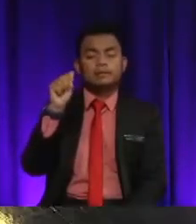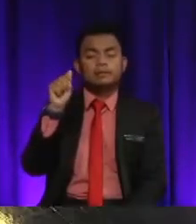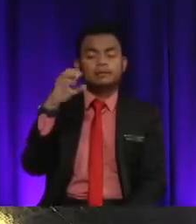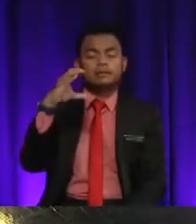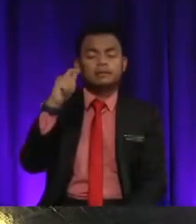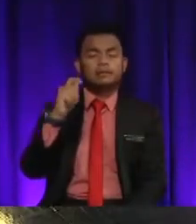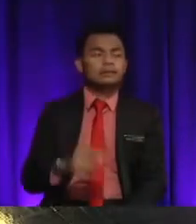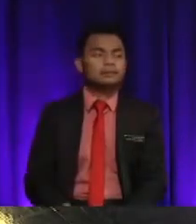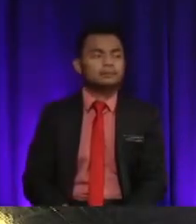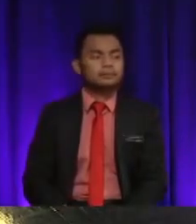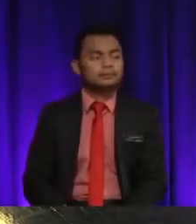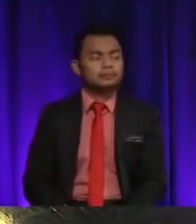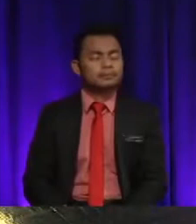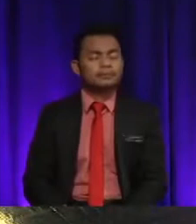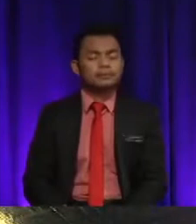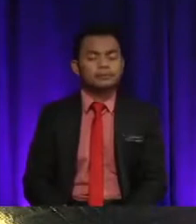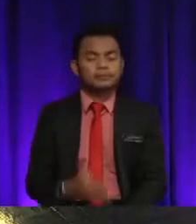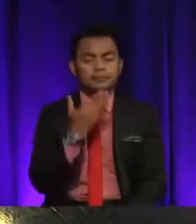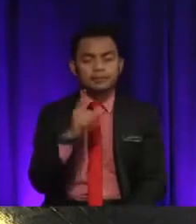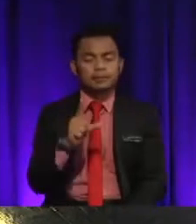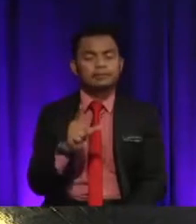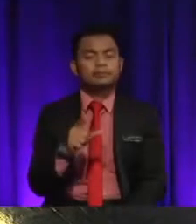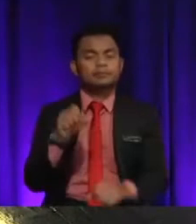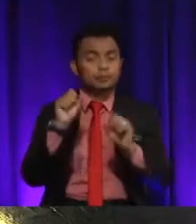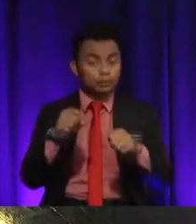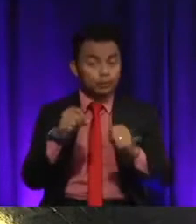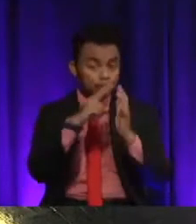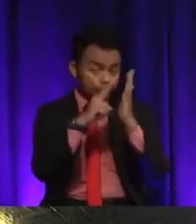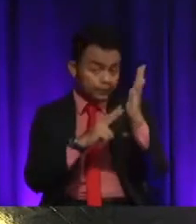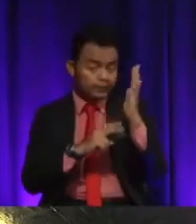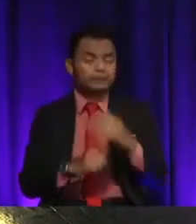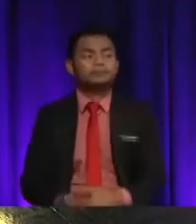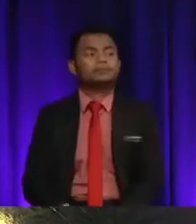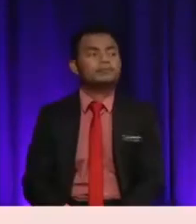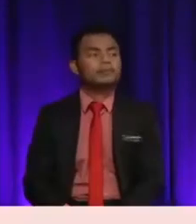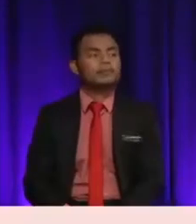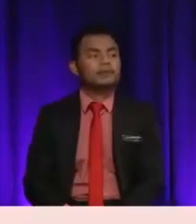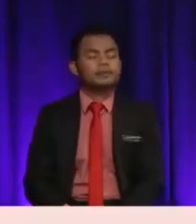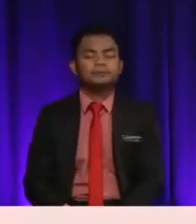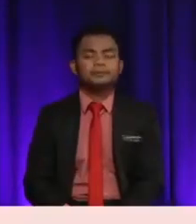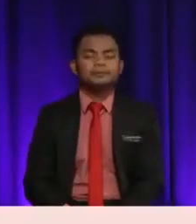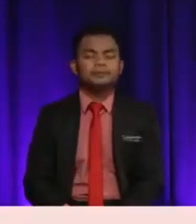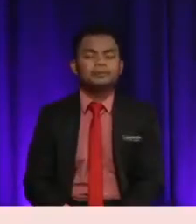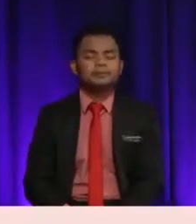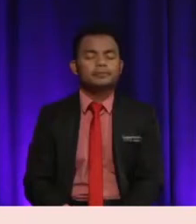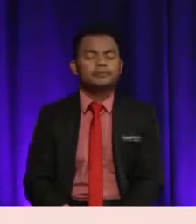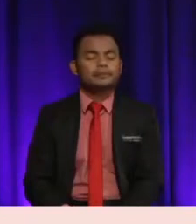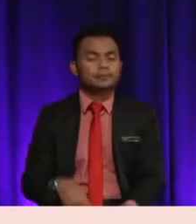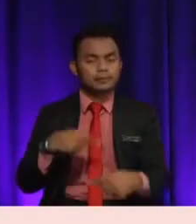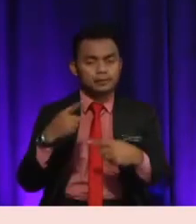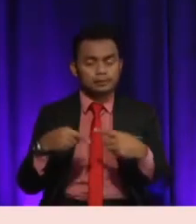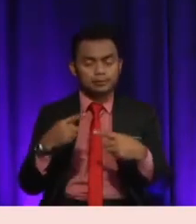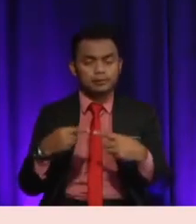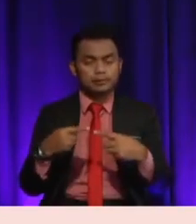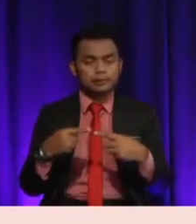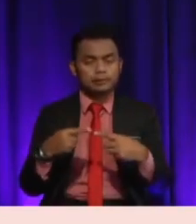Yes, teacher. Okay, Alicia, why don't you read the text? When her husband passed away, Sarah inherited